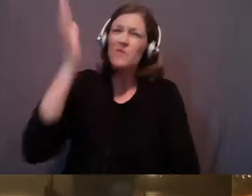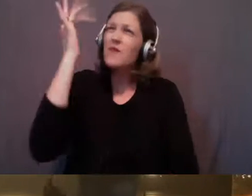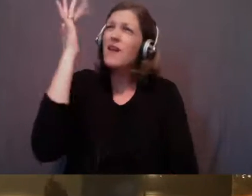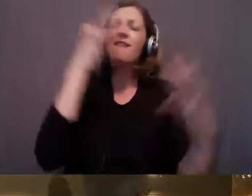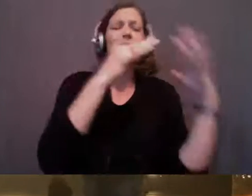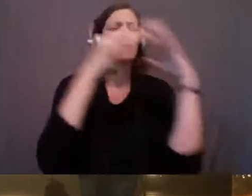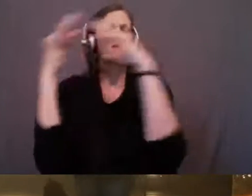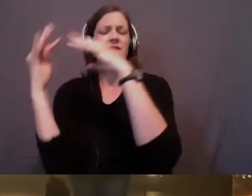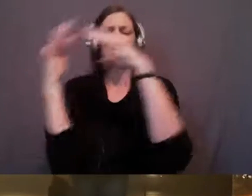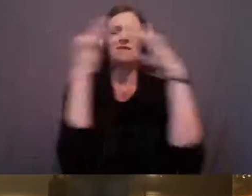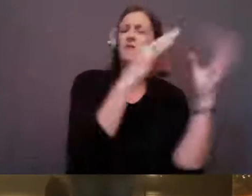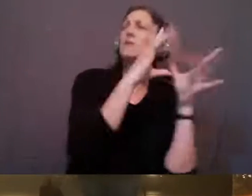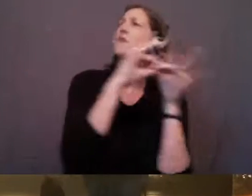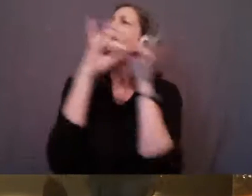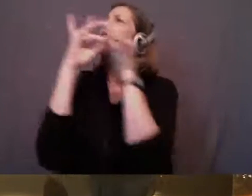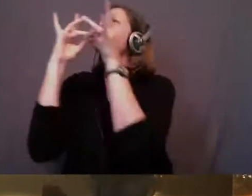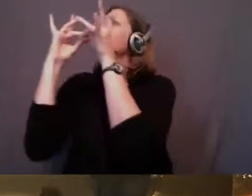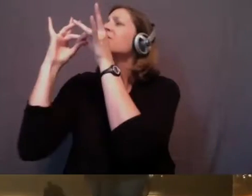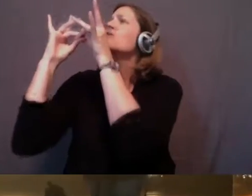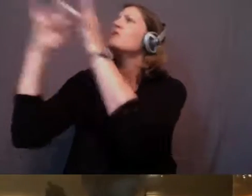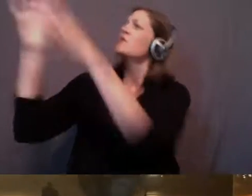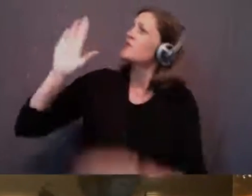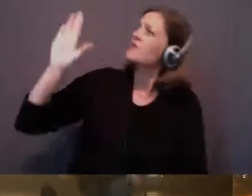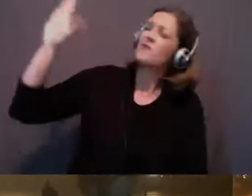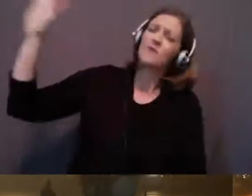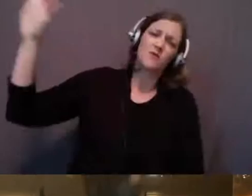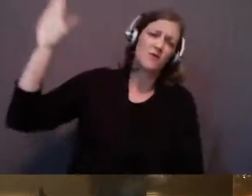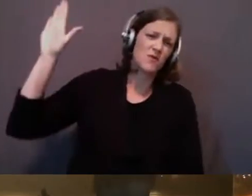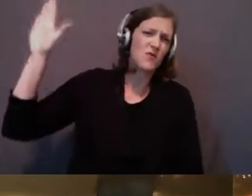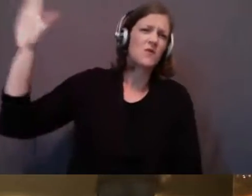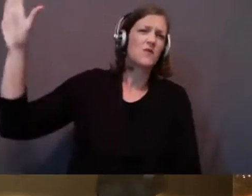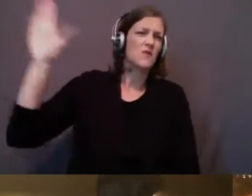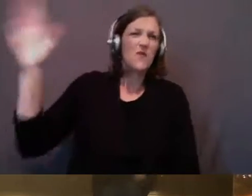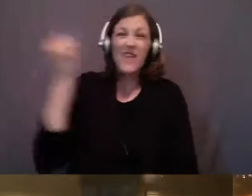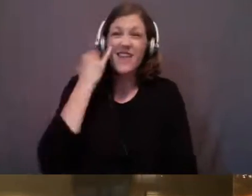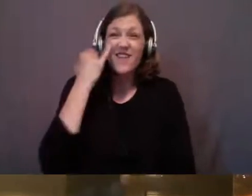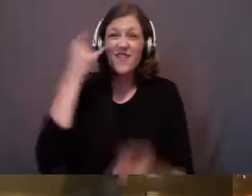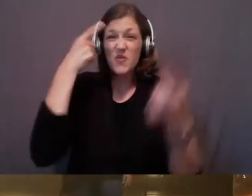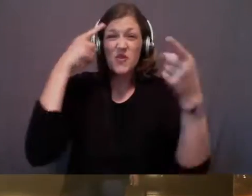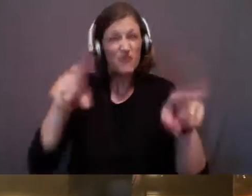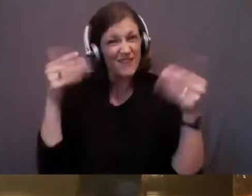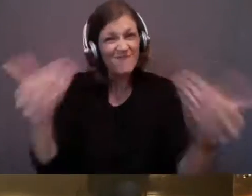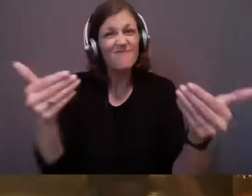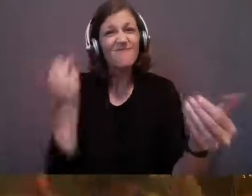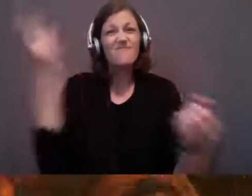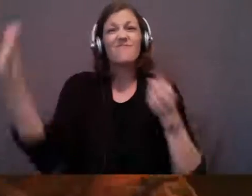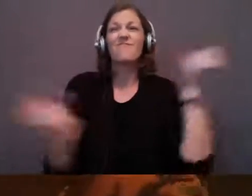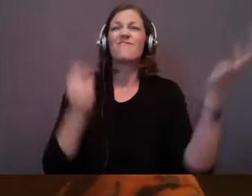For the battle belongs to you. If you agree, would you say, I'm gonna see